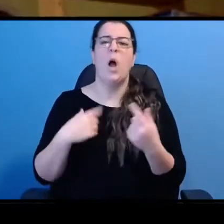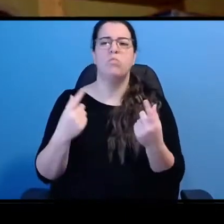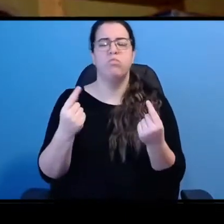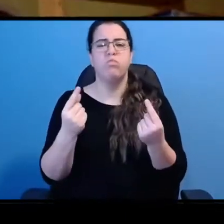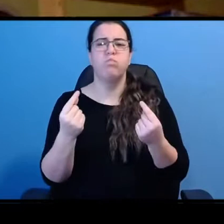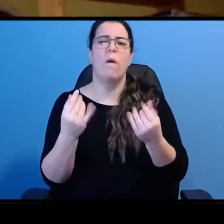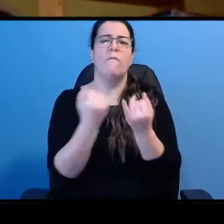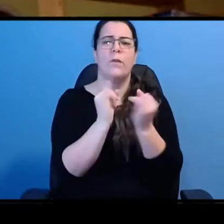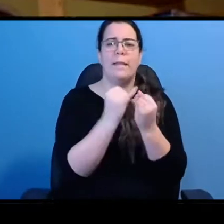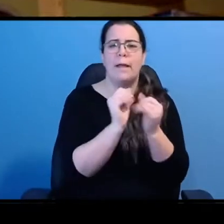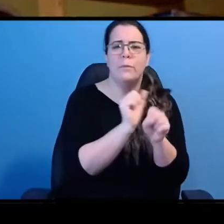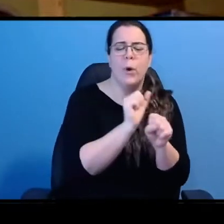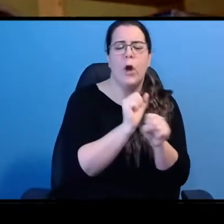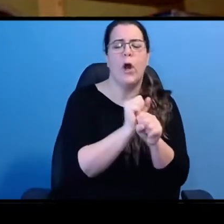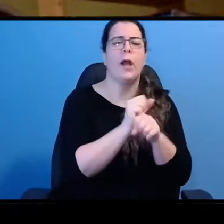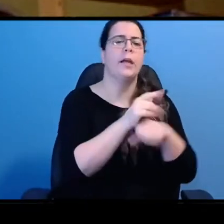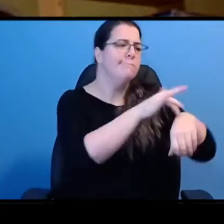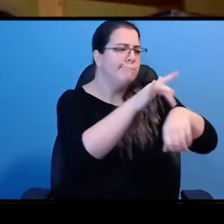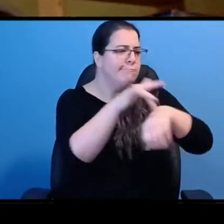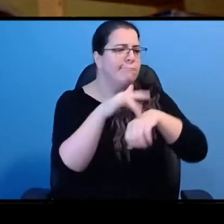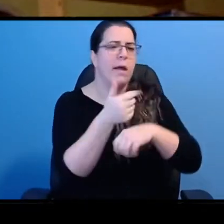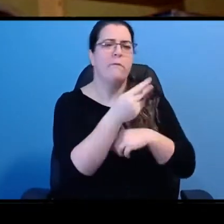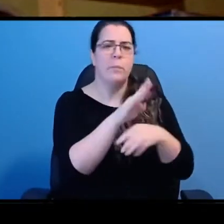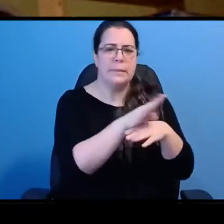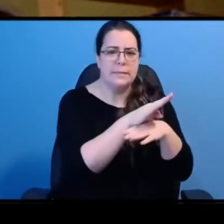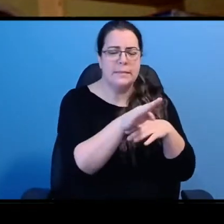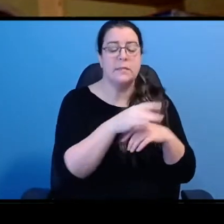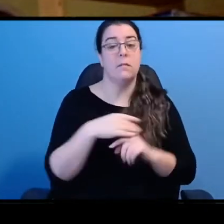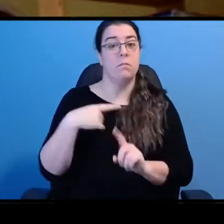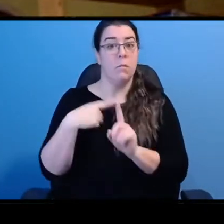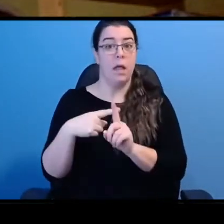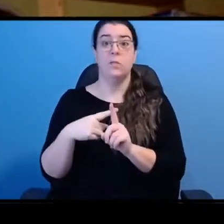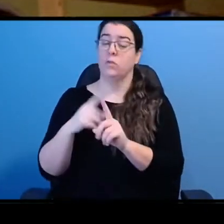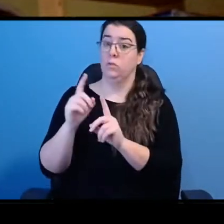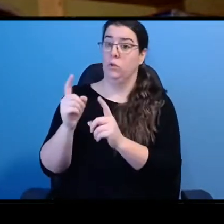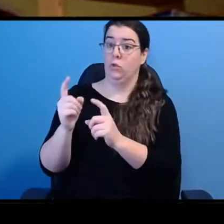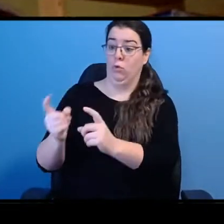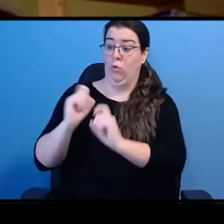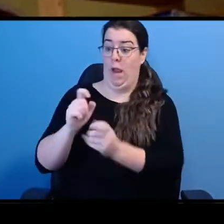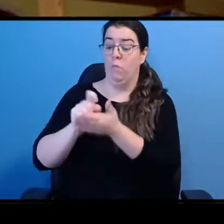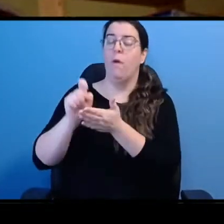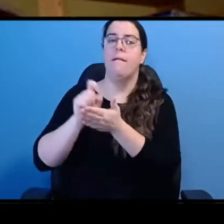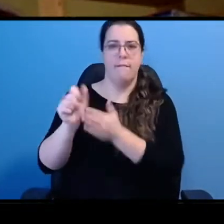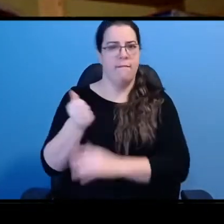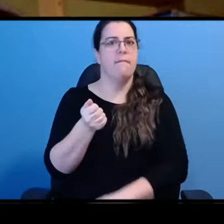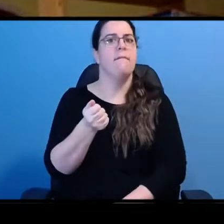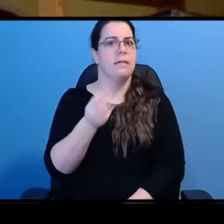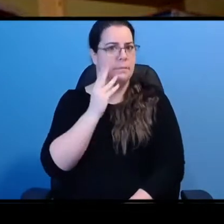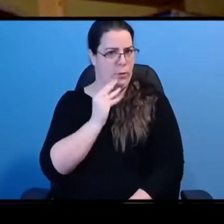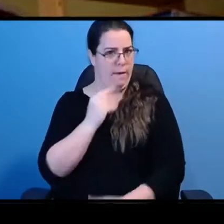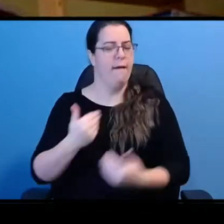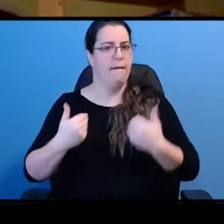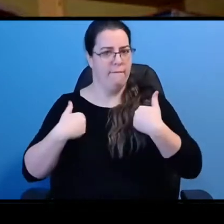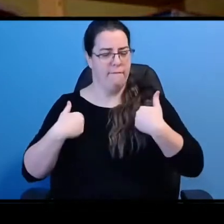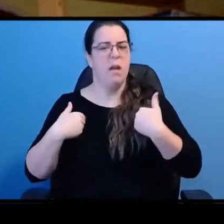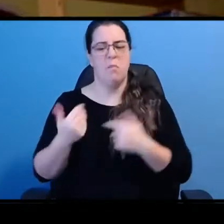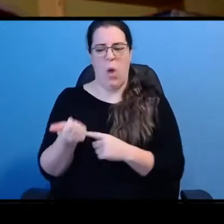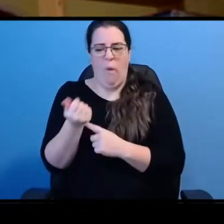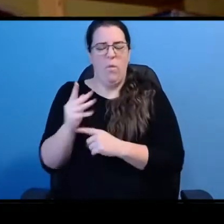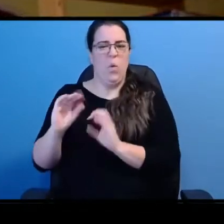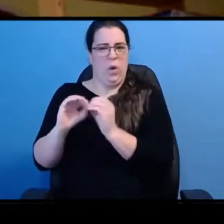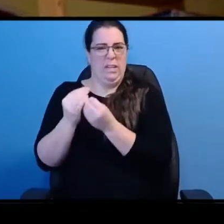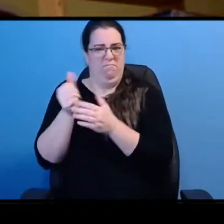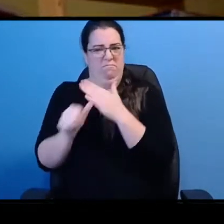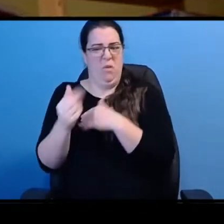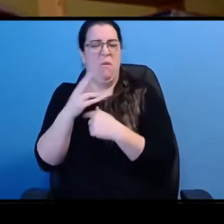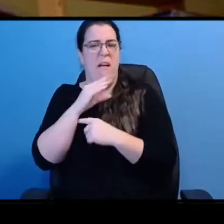grant writing as well. I've worked with several different arts organizations in Halifax, writing grants for them, mostly in the literary field